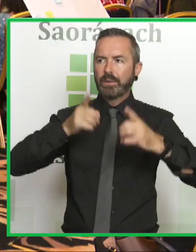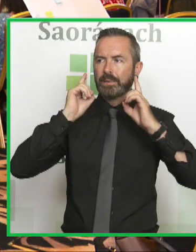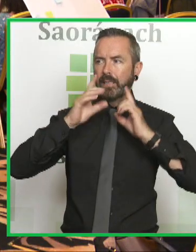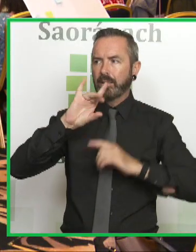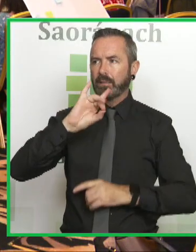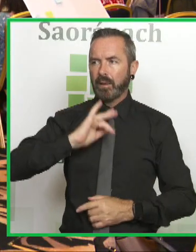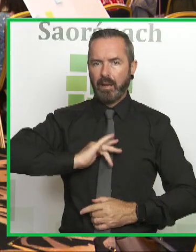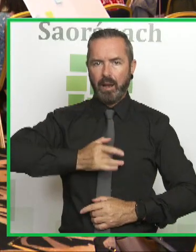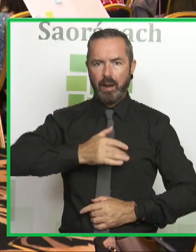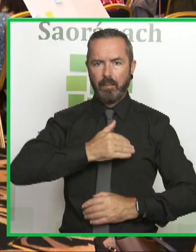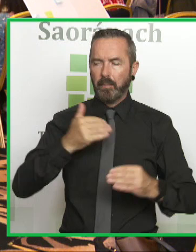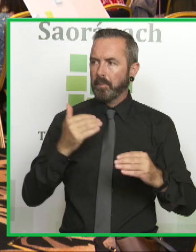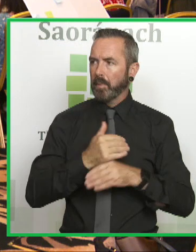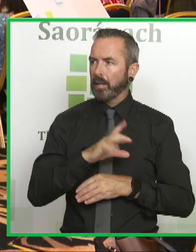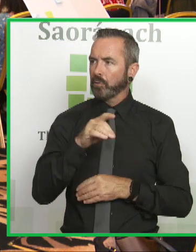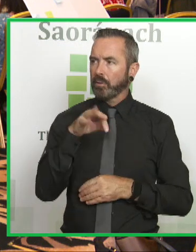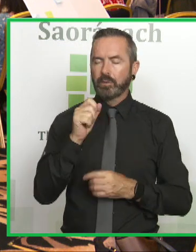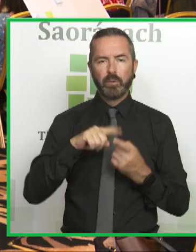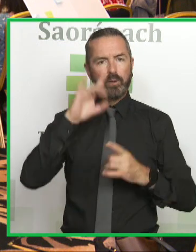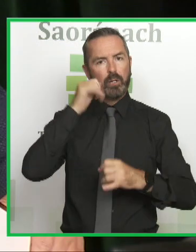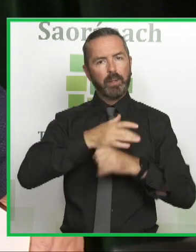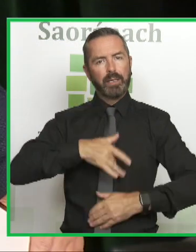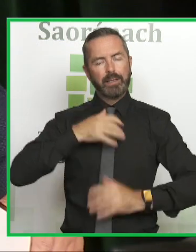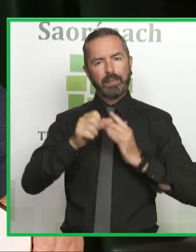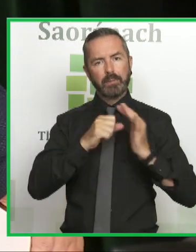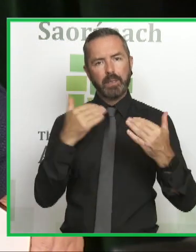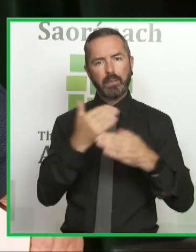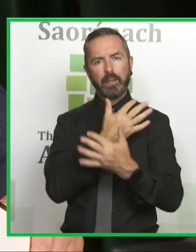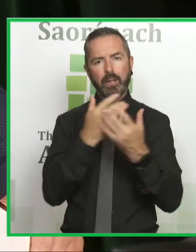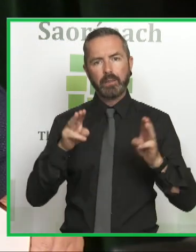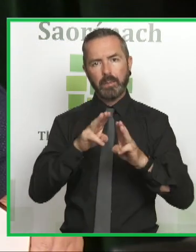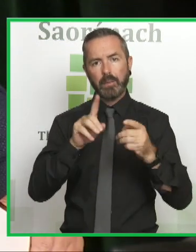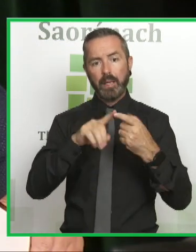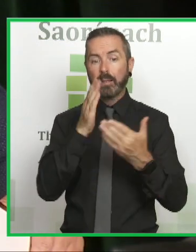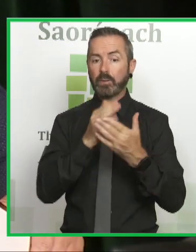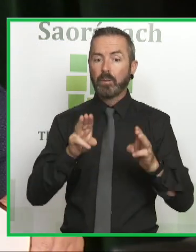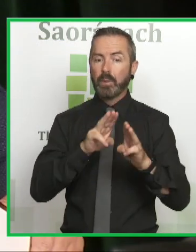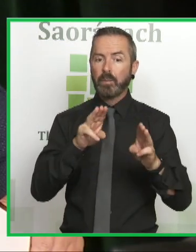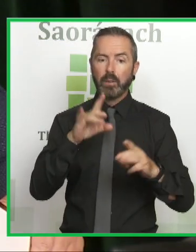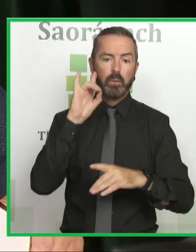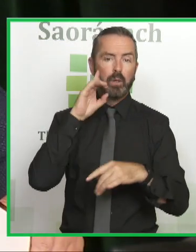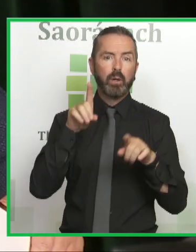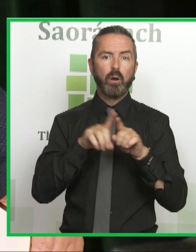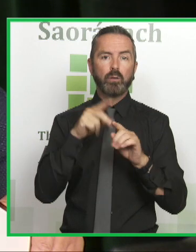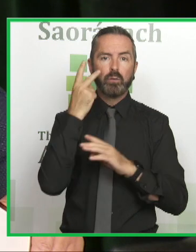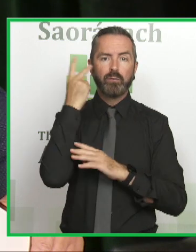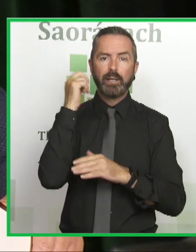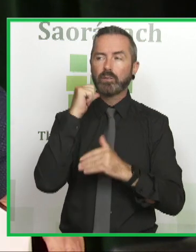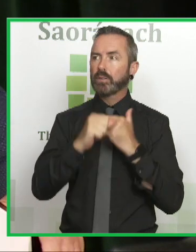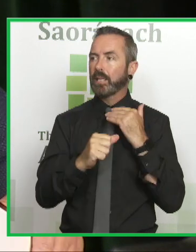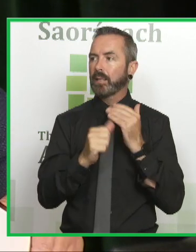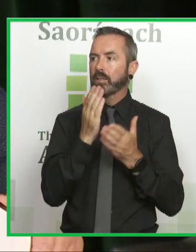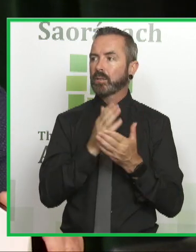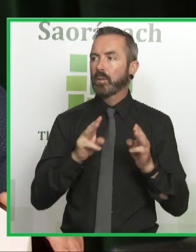heard the lived experiences, the harm caused by many people and some people. We've also heard, as reflected today again,